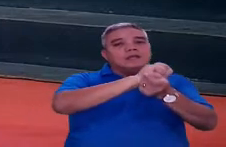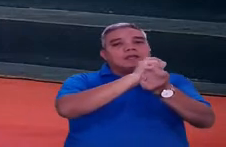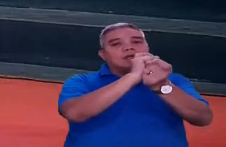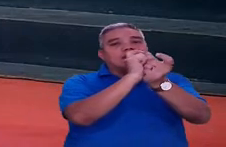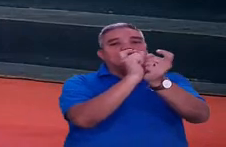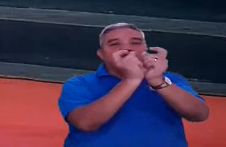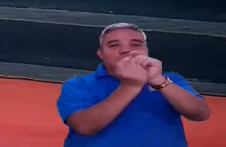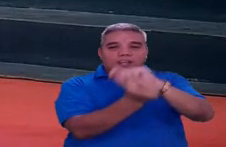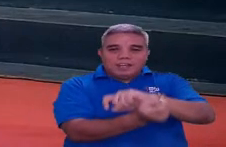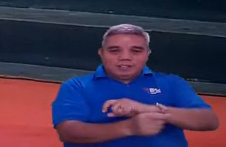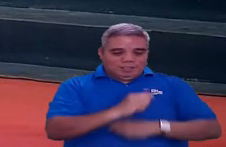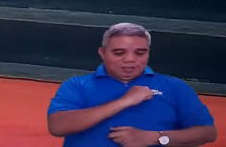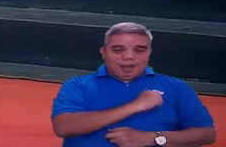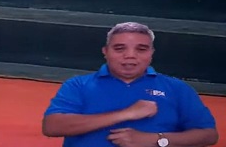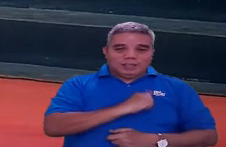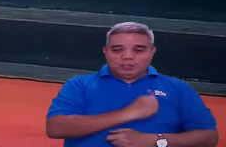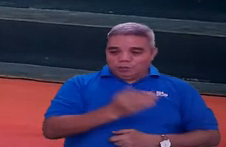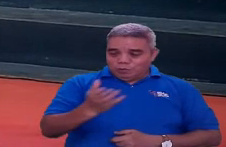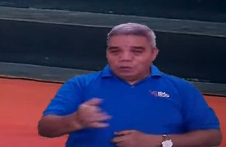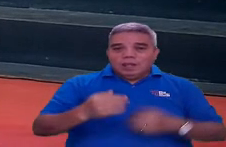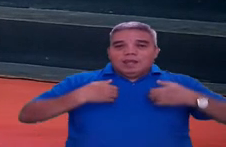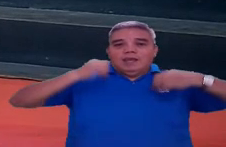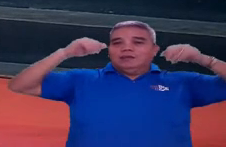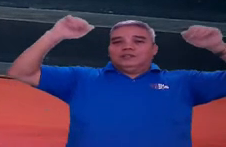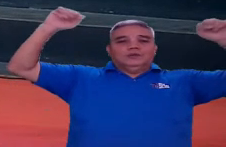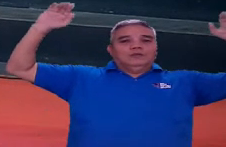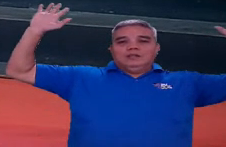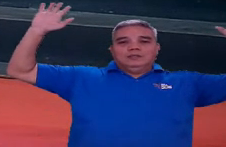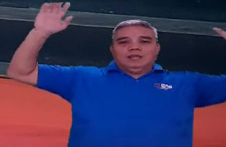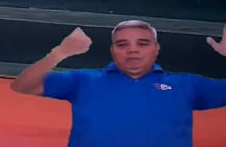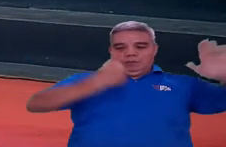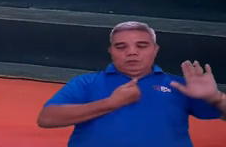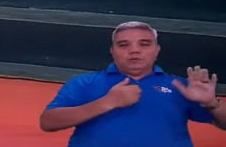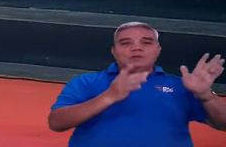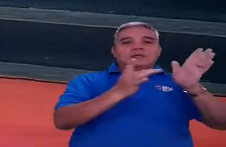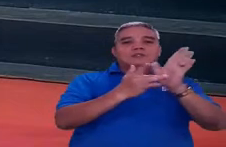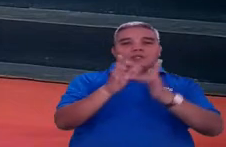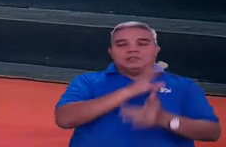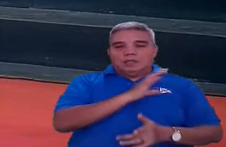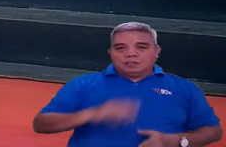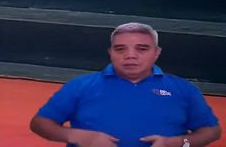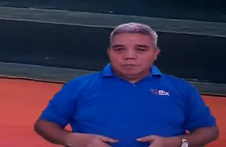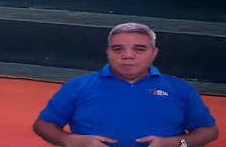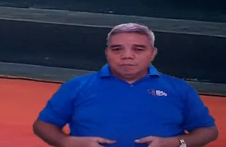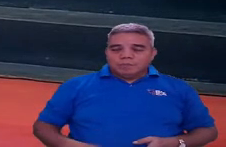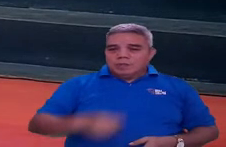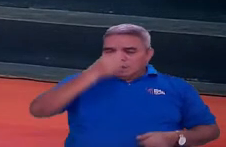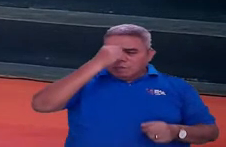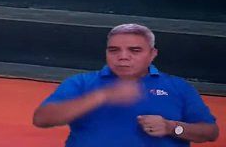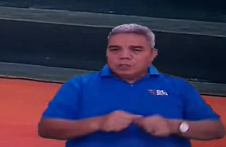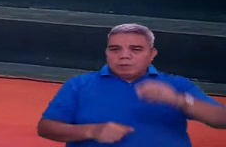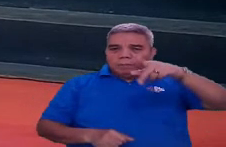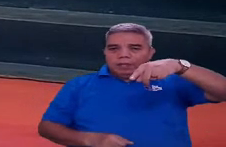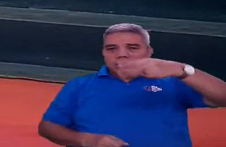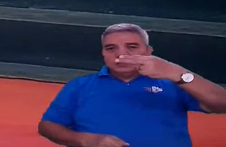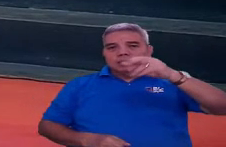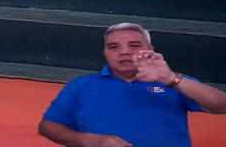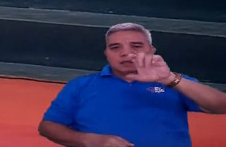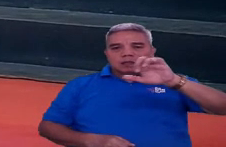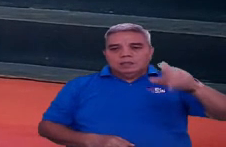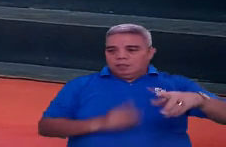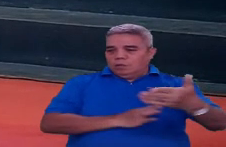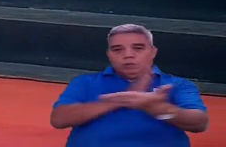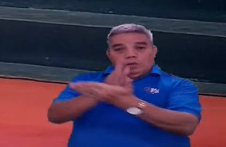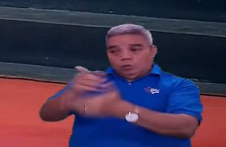his attitude towards the Christian and surrendered himself to Jesus Christ. You remember the Philippians jailer who put Paul and Silas